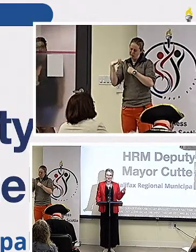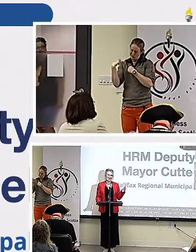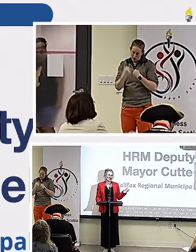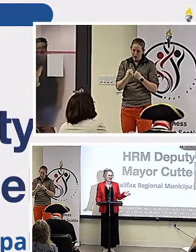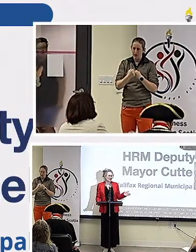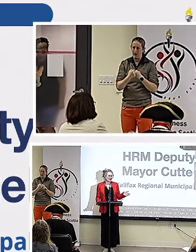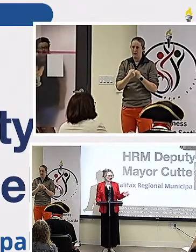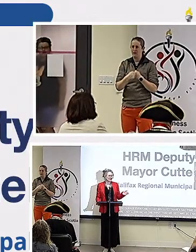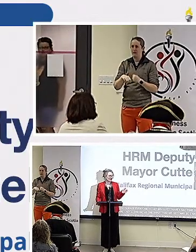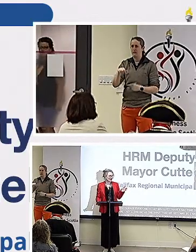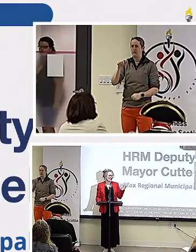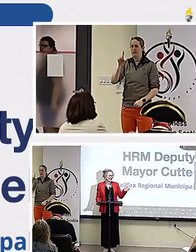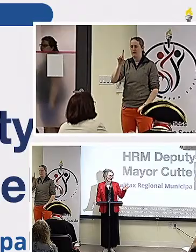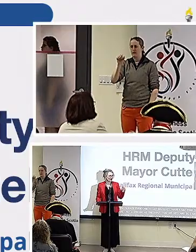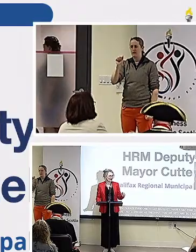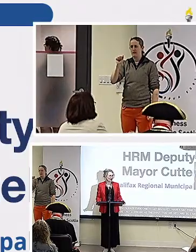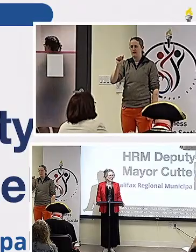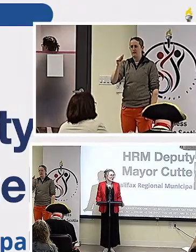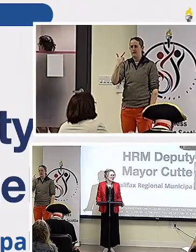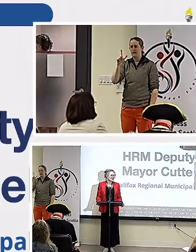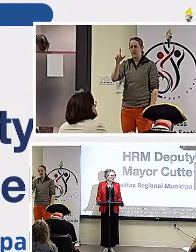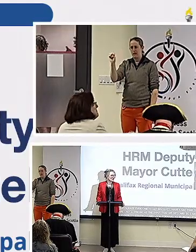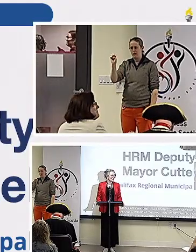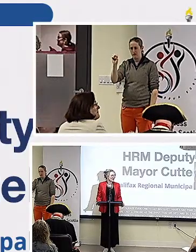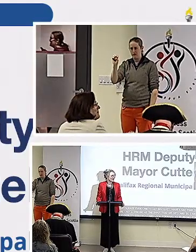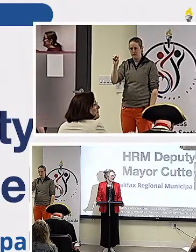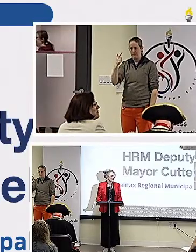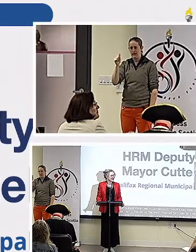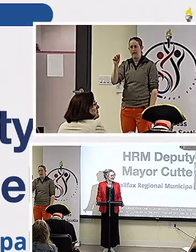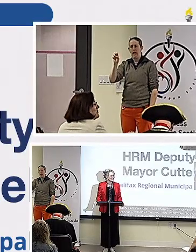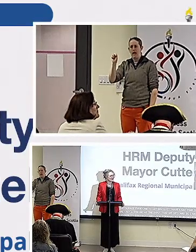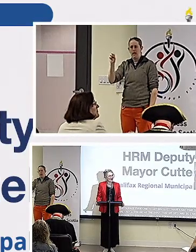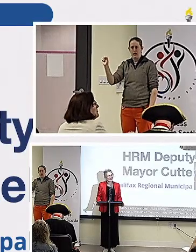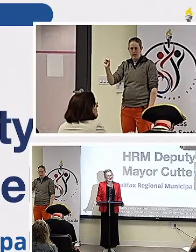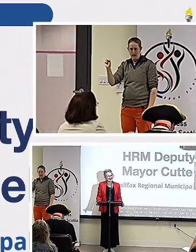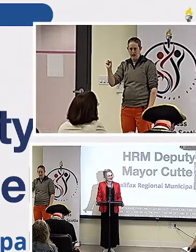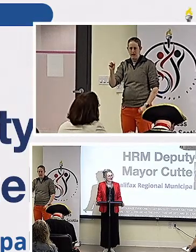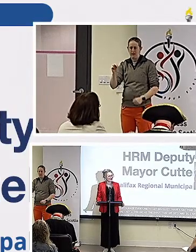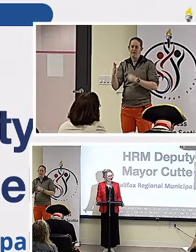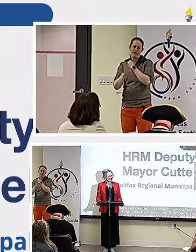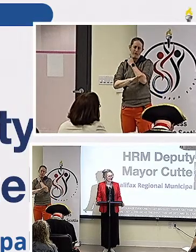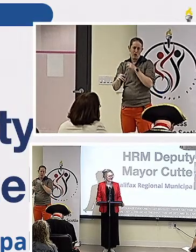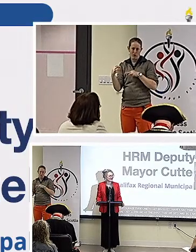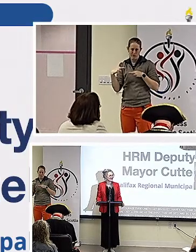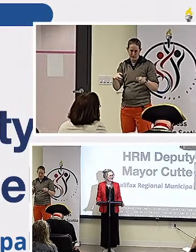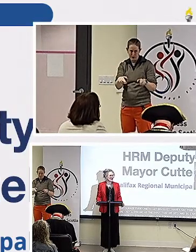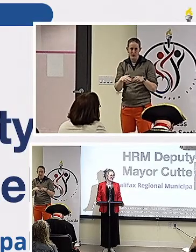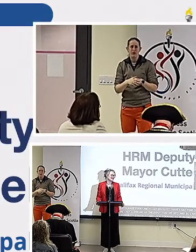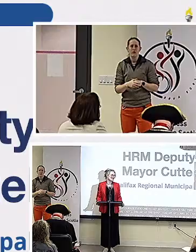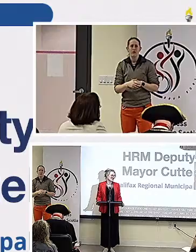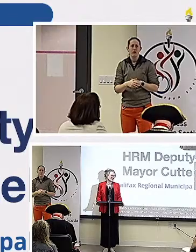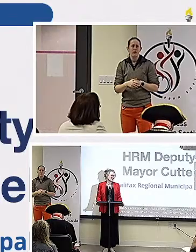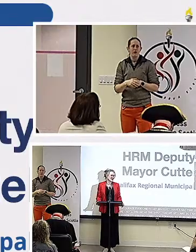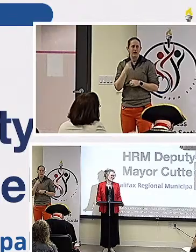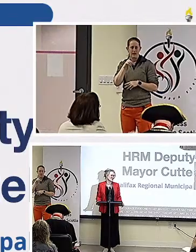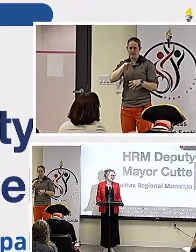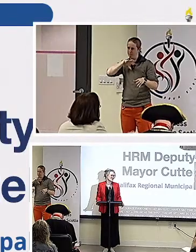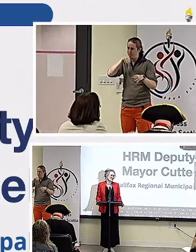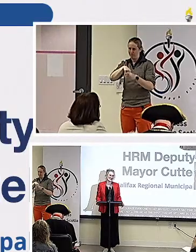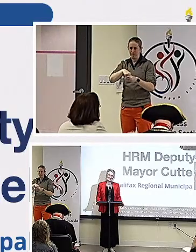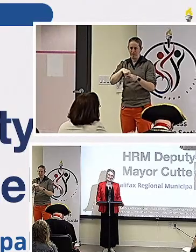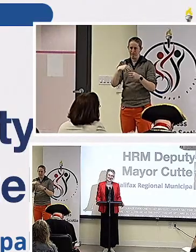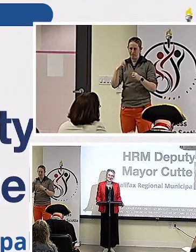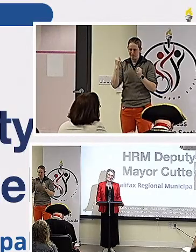Councillor Daigle Gammon from Fall River, who has a long history working in this space and being an